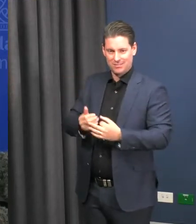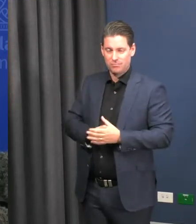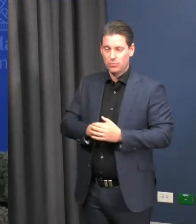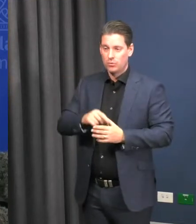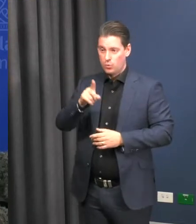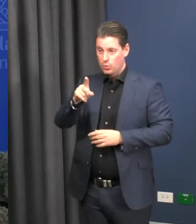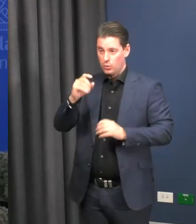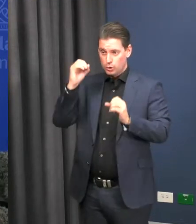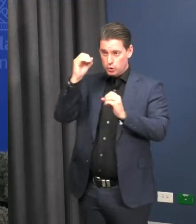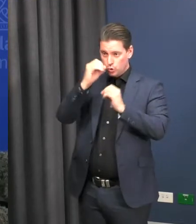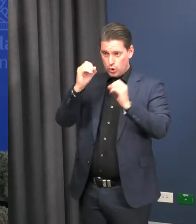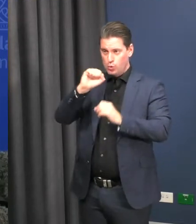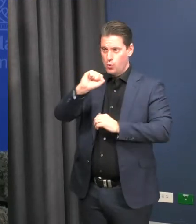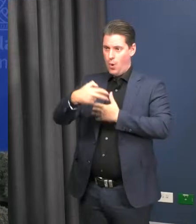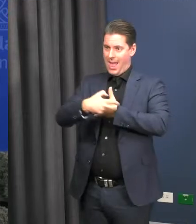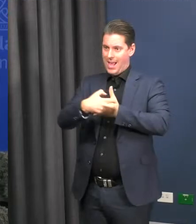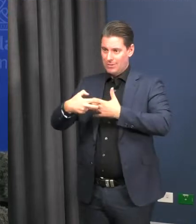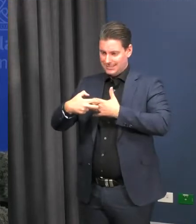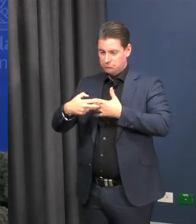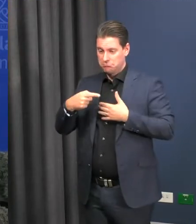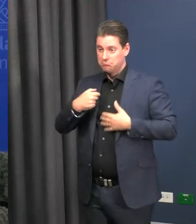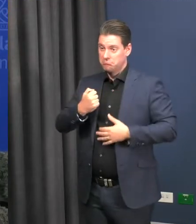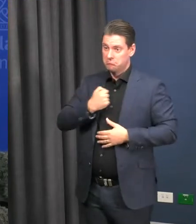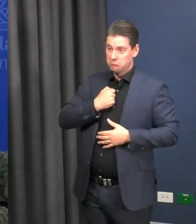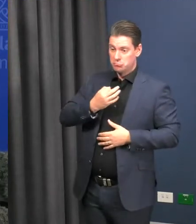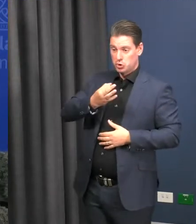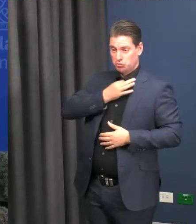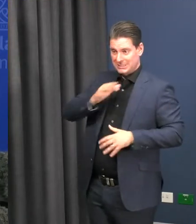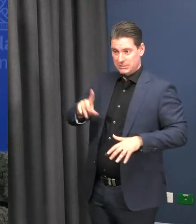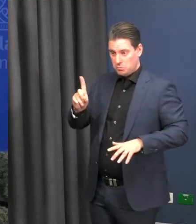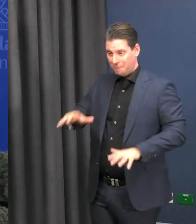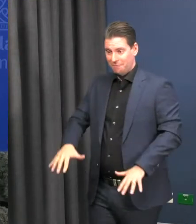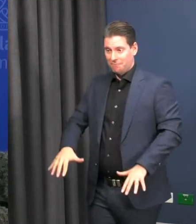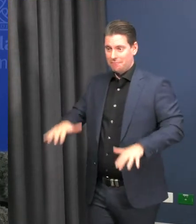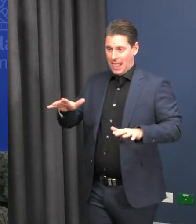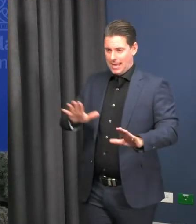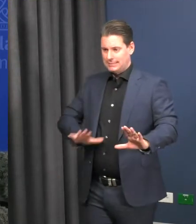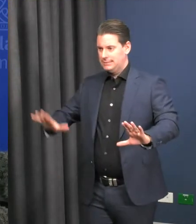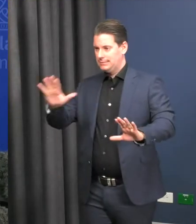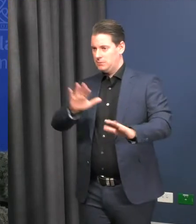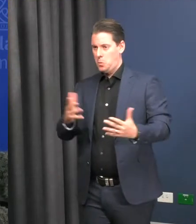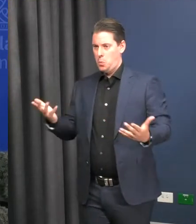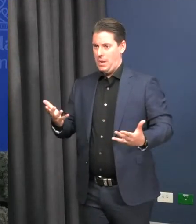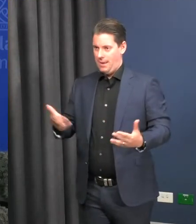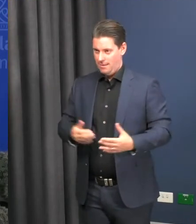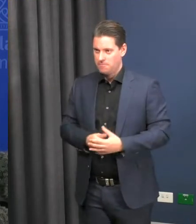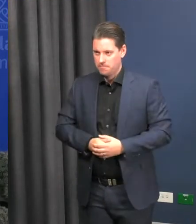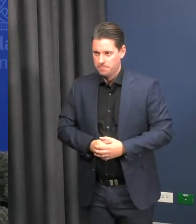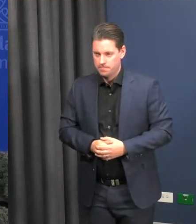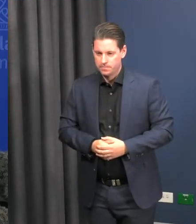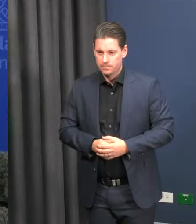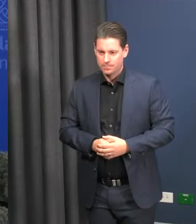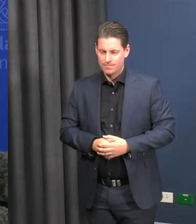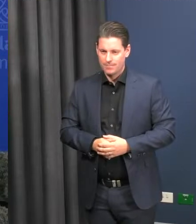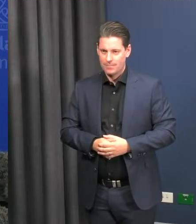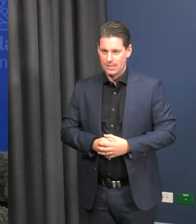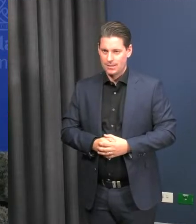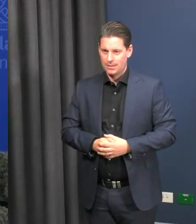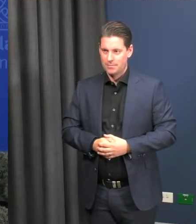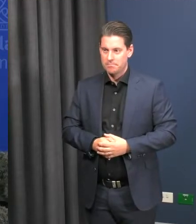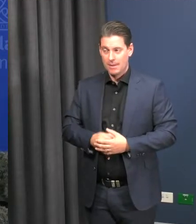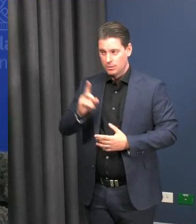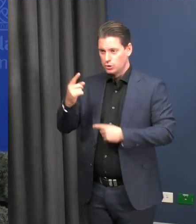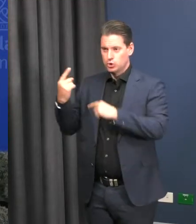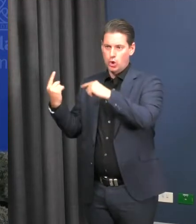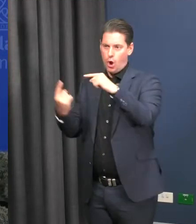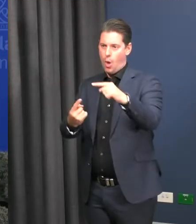property address to see the level of risk that might be there in this particular event. Obviously, this is a changing situation. It